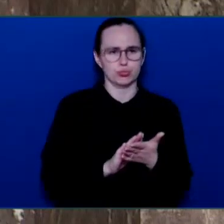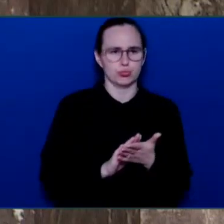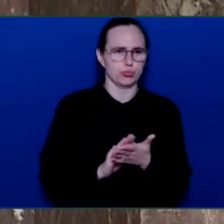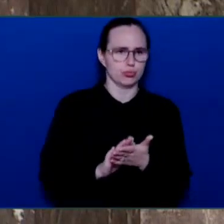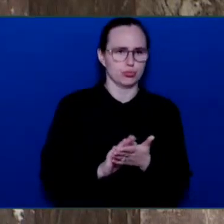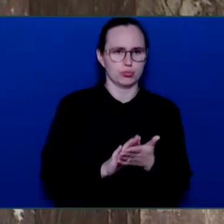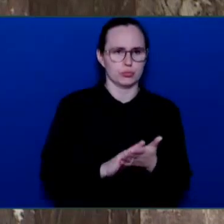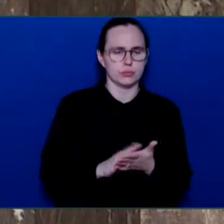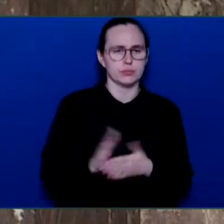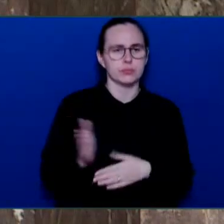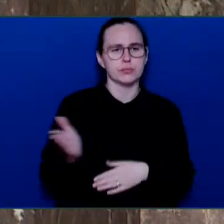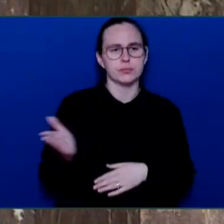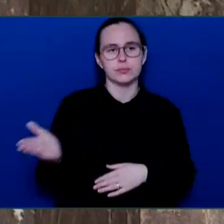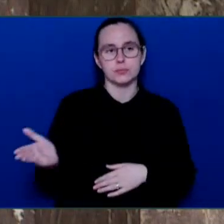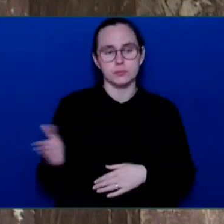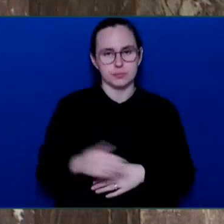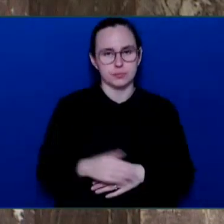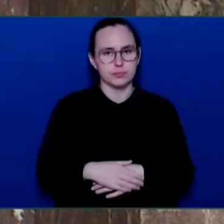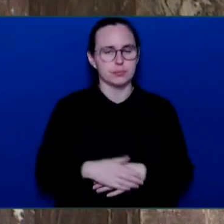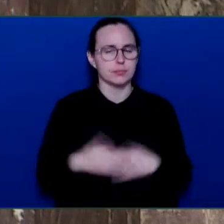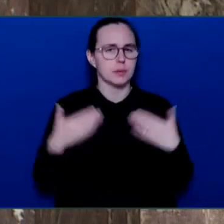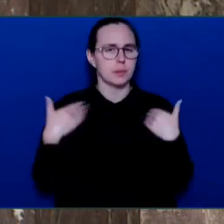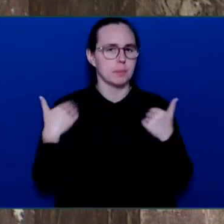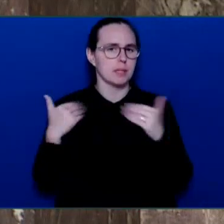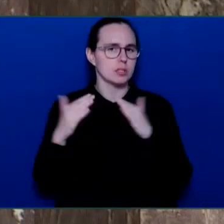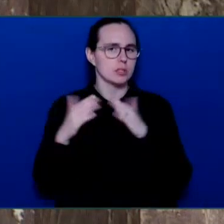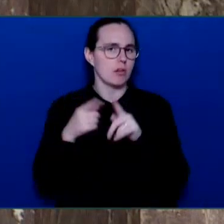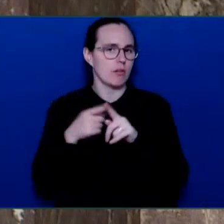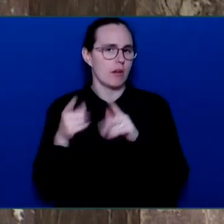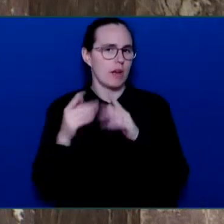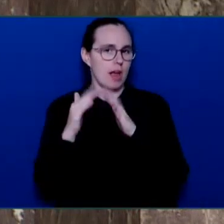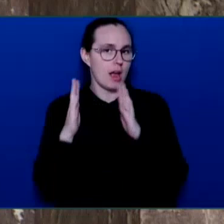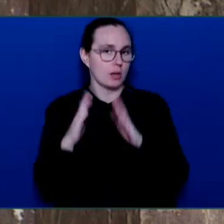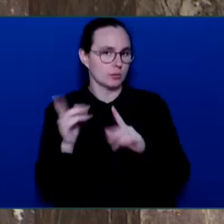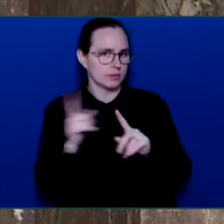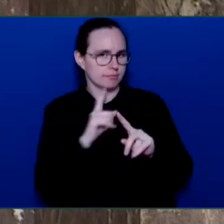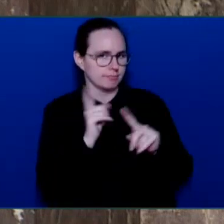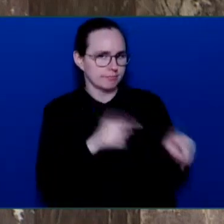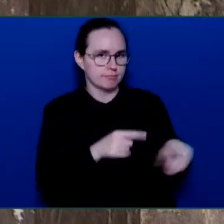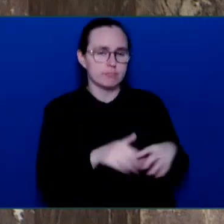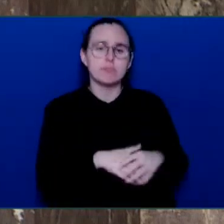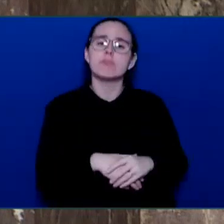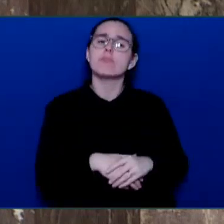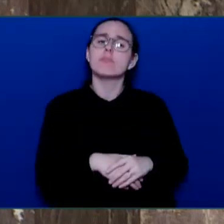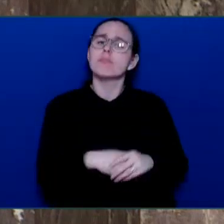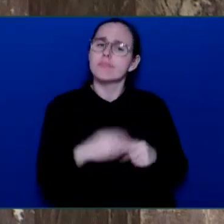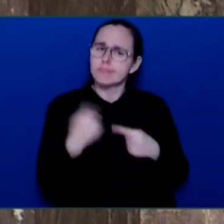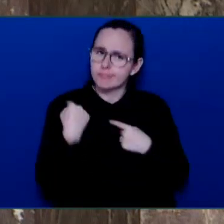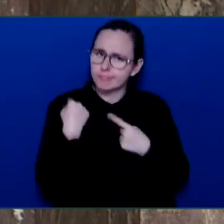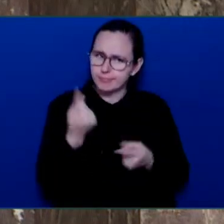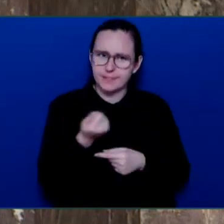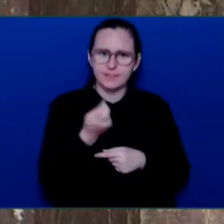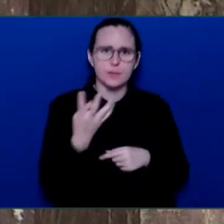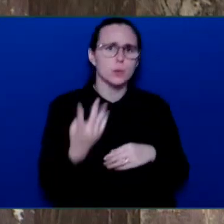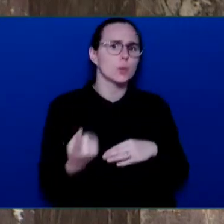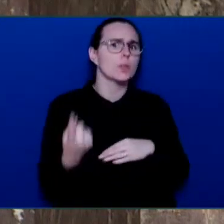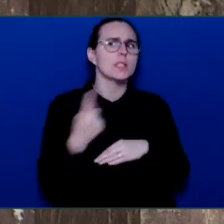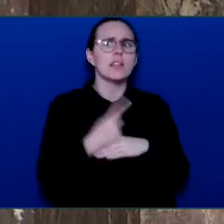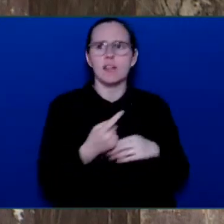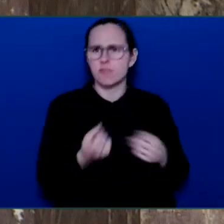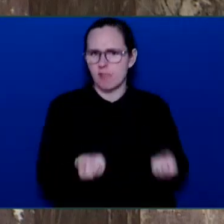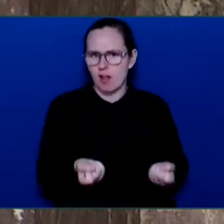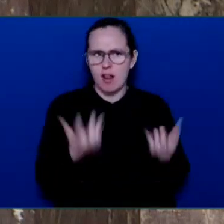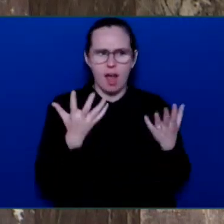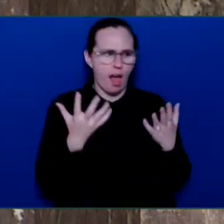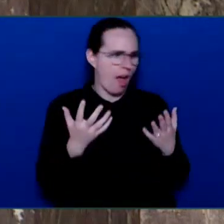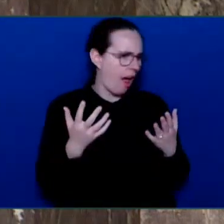Honourable Speaker, we've had a long exchange for the last couple of days. But what's troubling about this entire exchange, Honourable Speaker, is